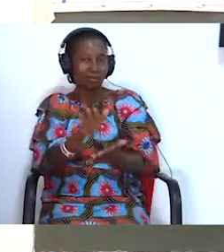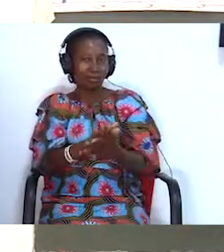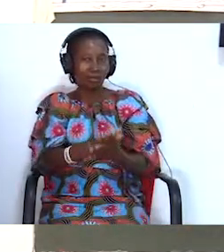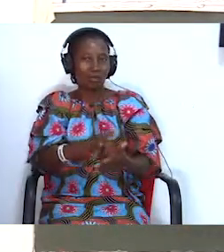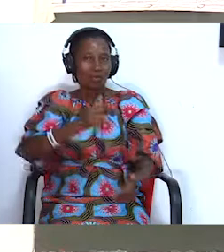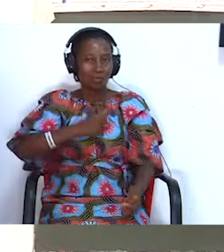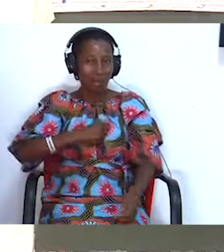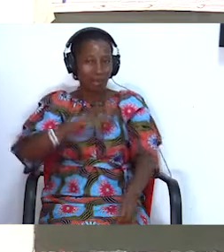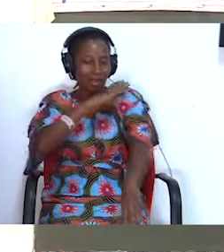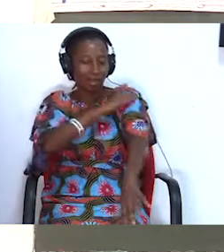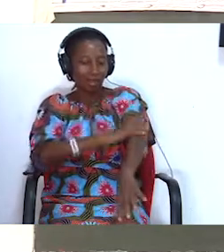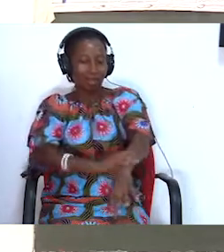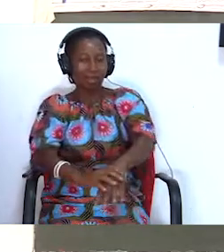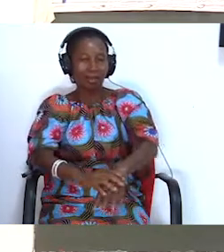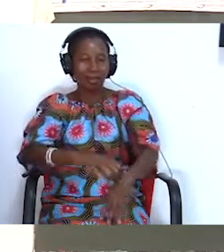Hands on my arm,